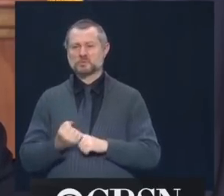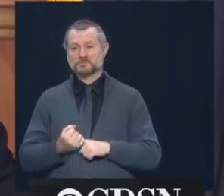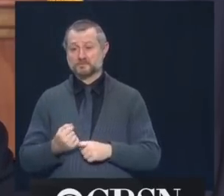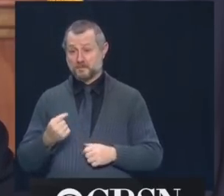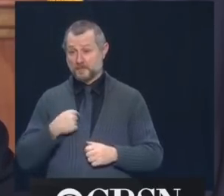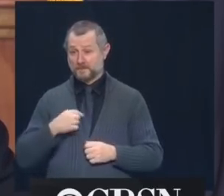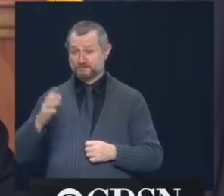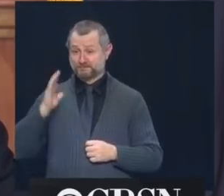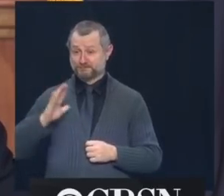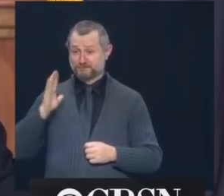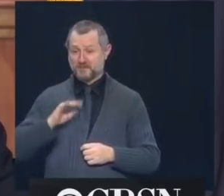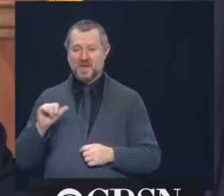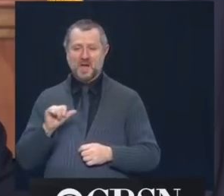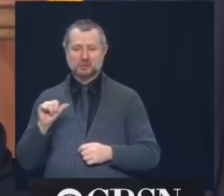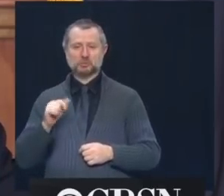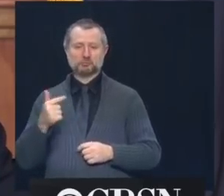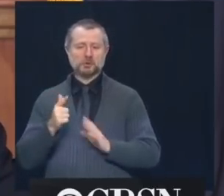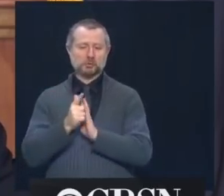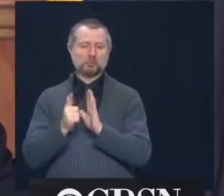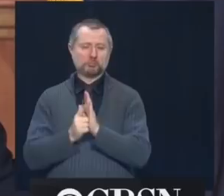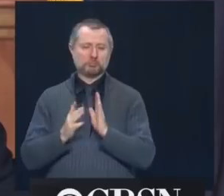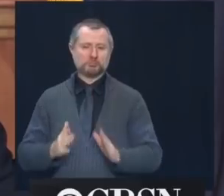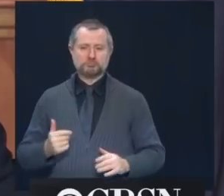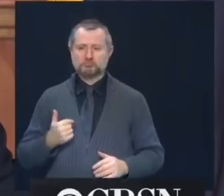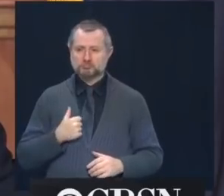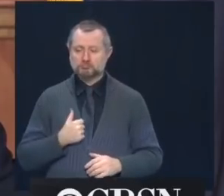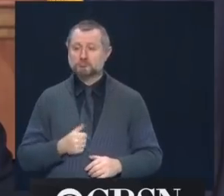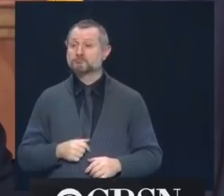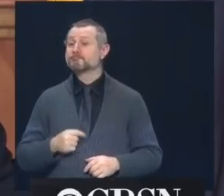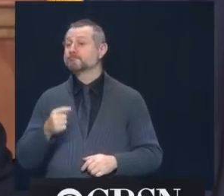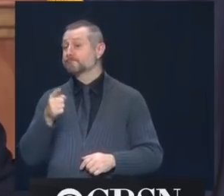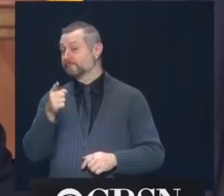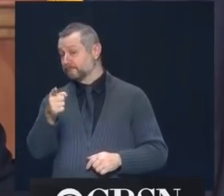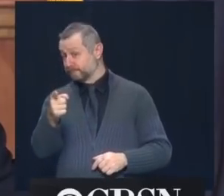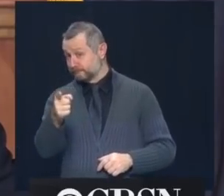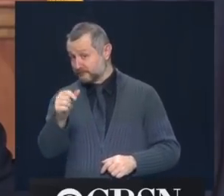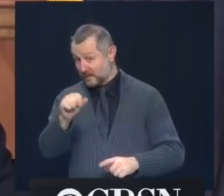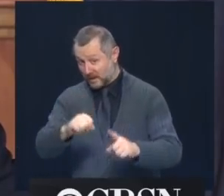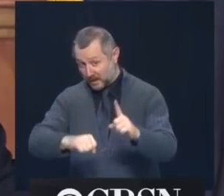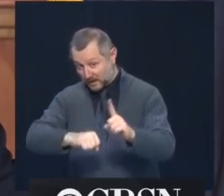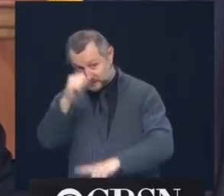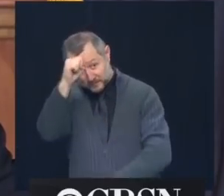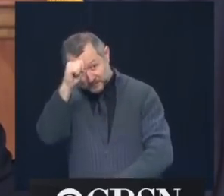Attorney General, you assault law enforcement officer,